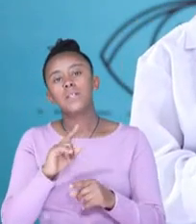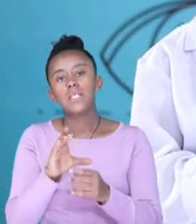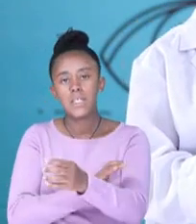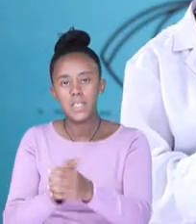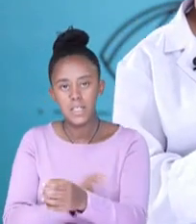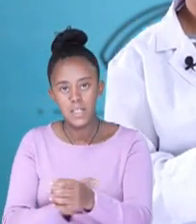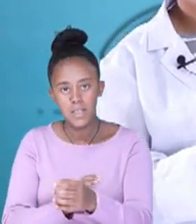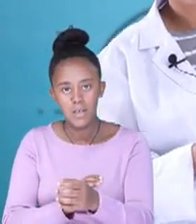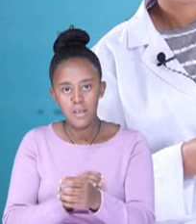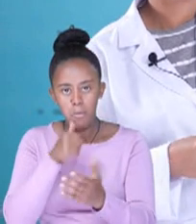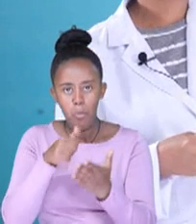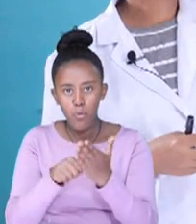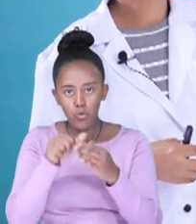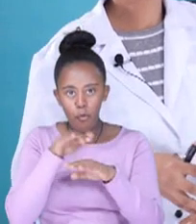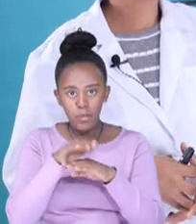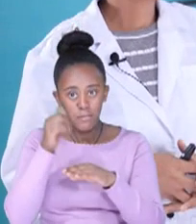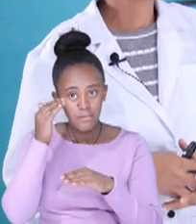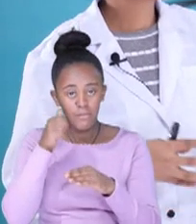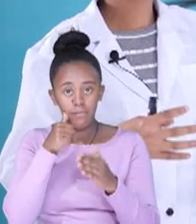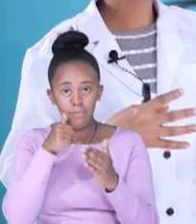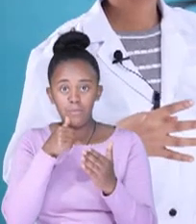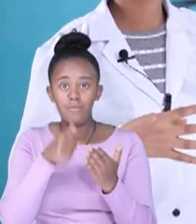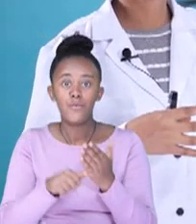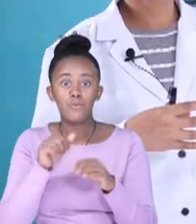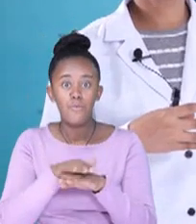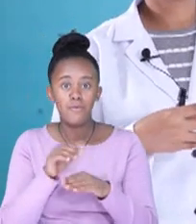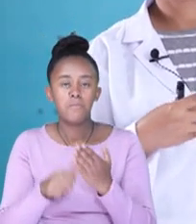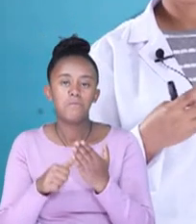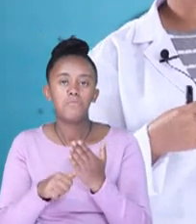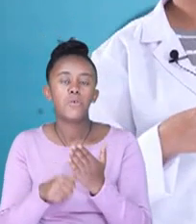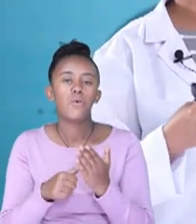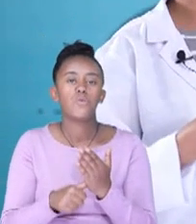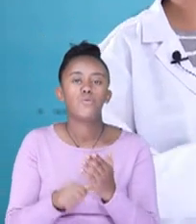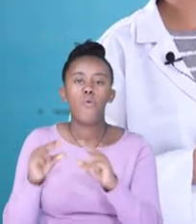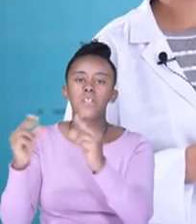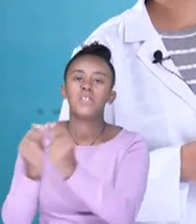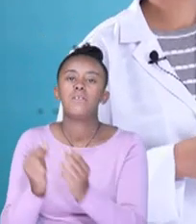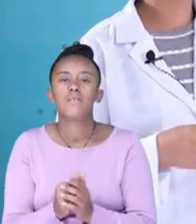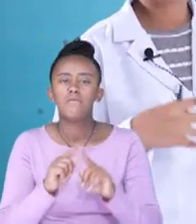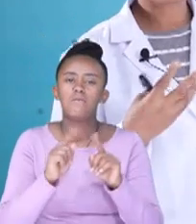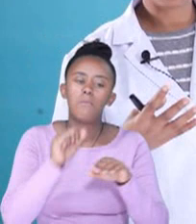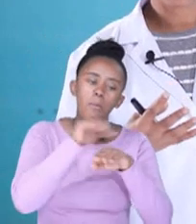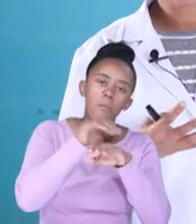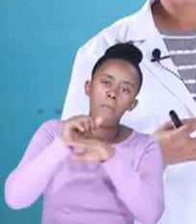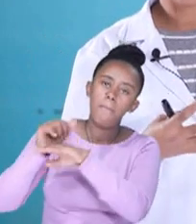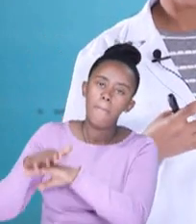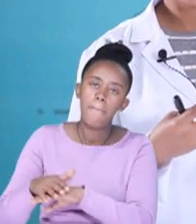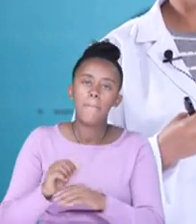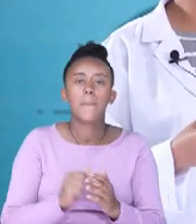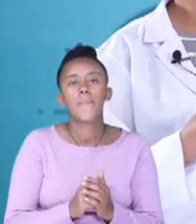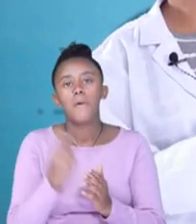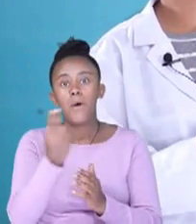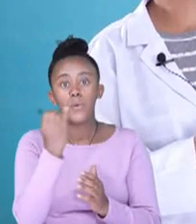cell post office. You know why? When you want to send a different message or different package